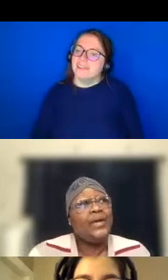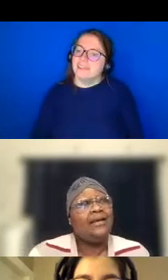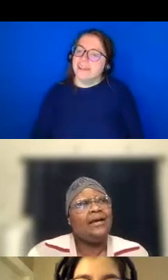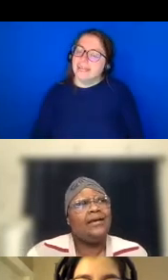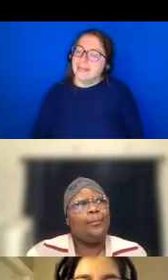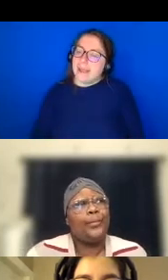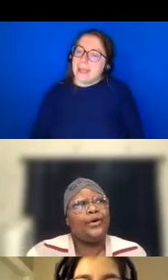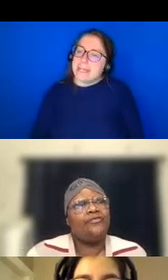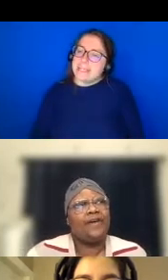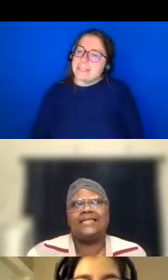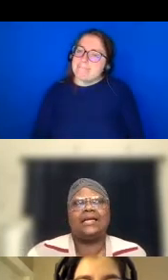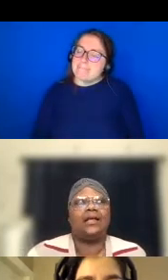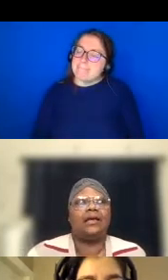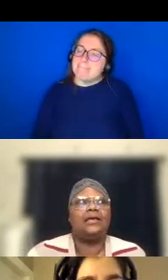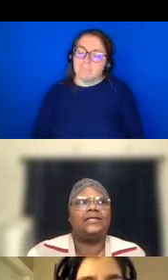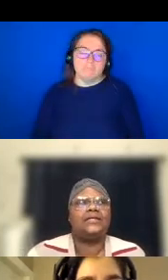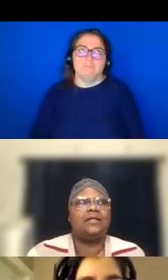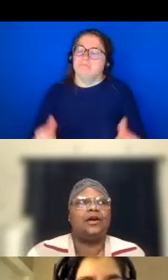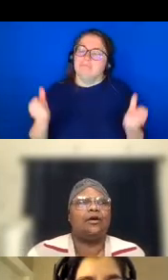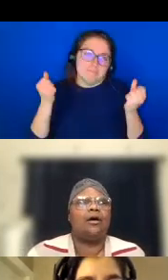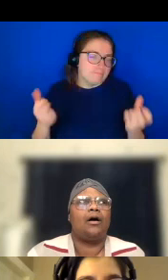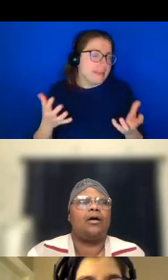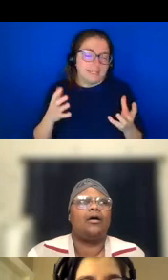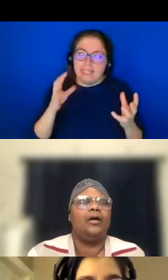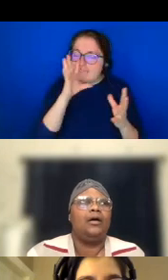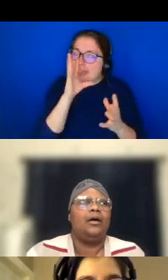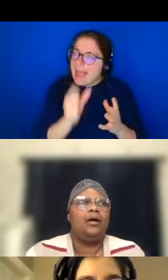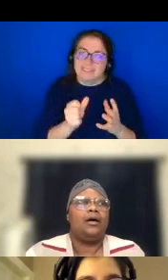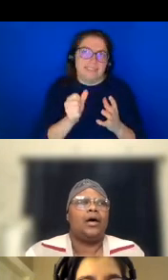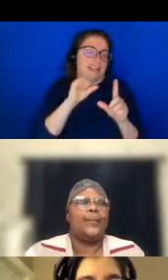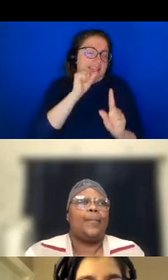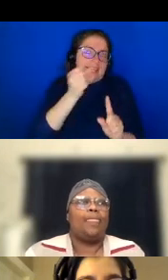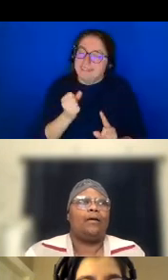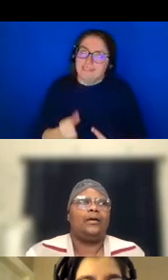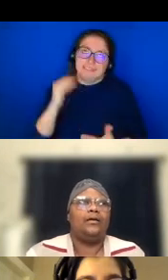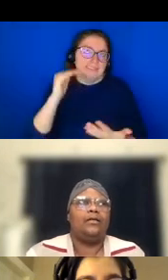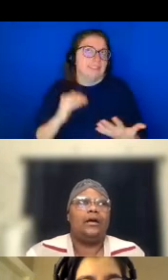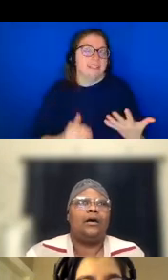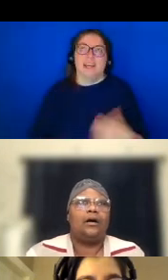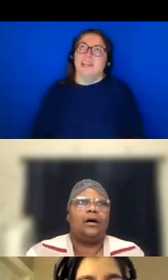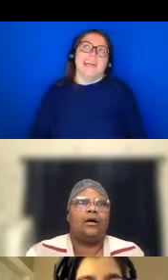There've been a number of fascinating cases. There are